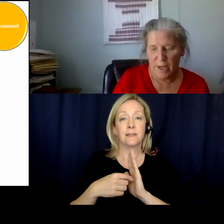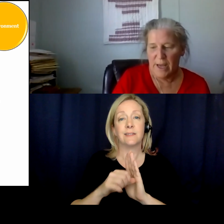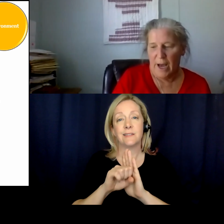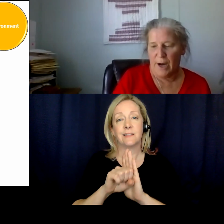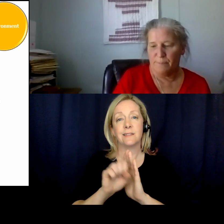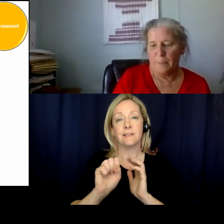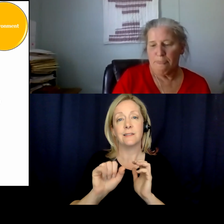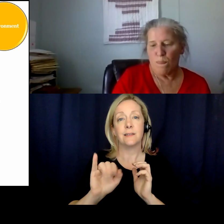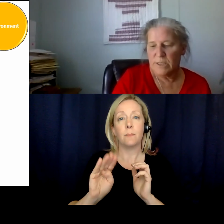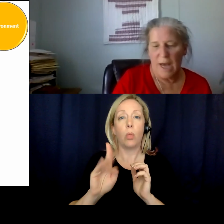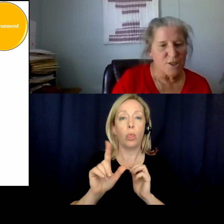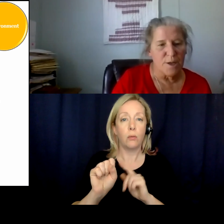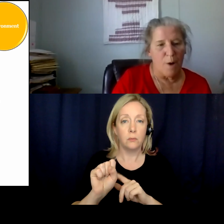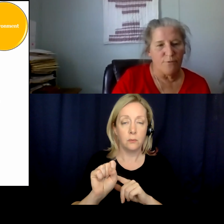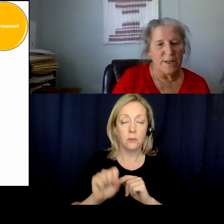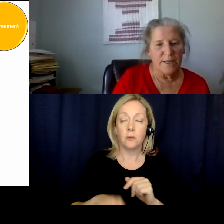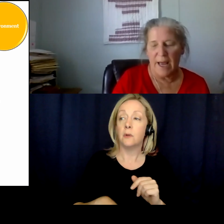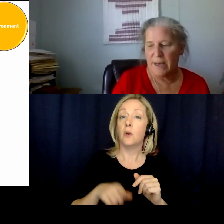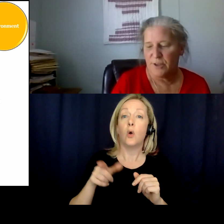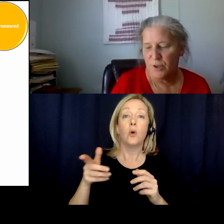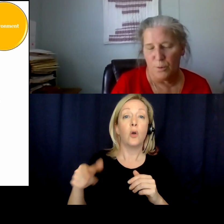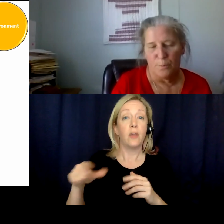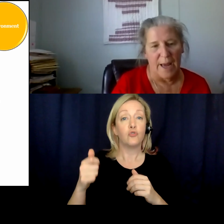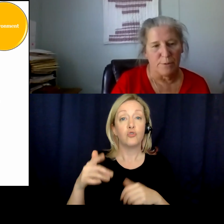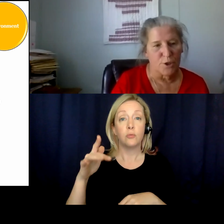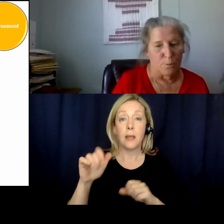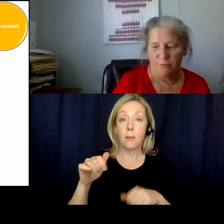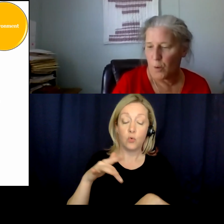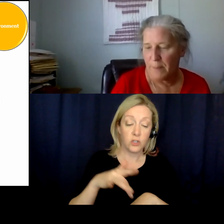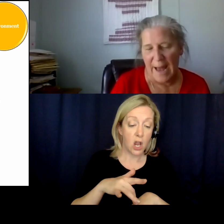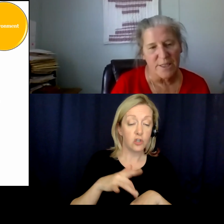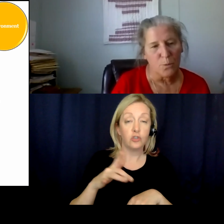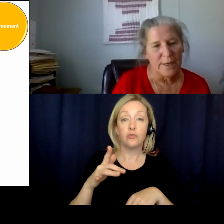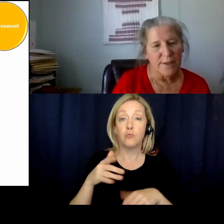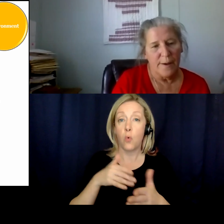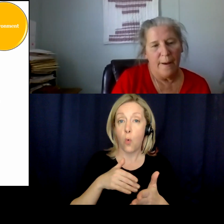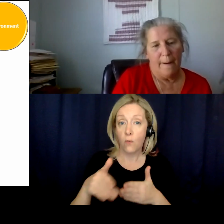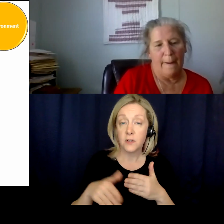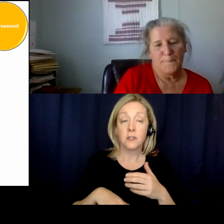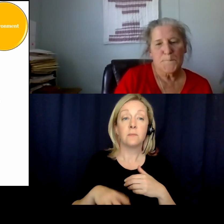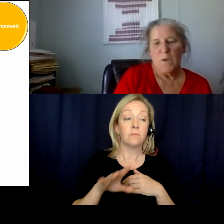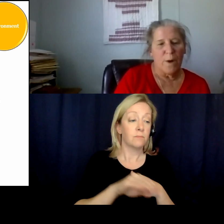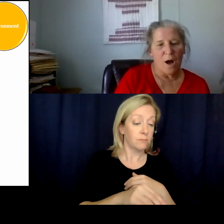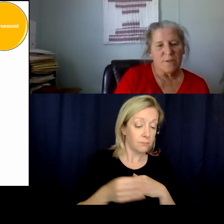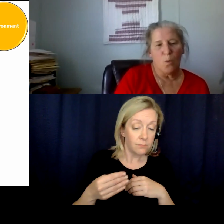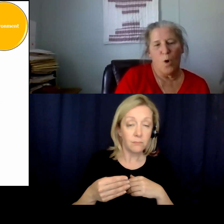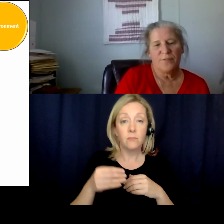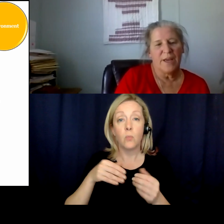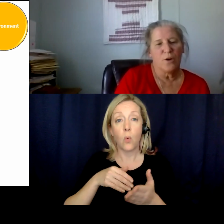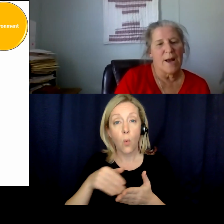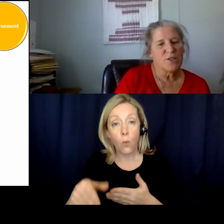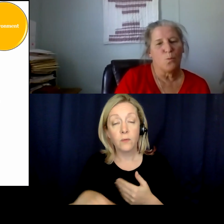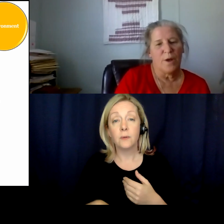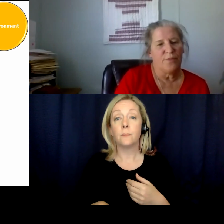to touch them often and to be able to refer back to it. We also want